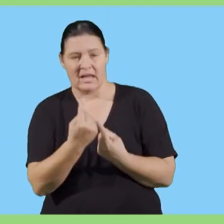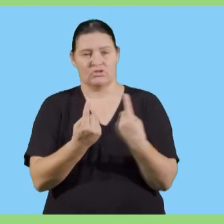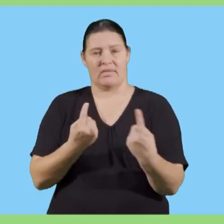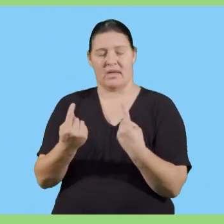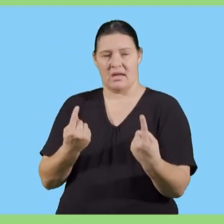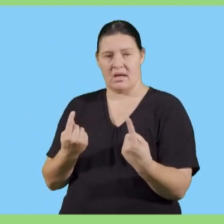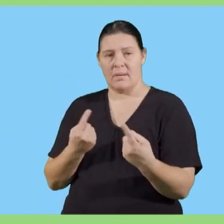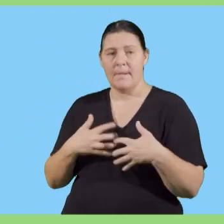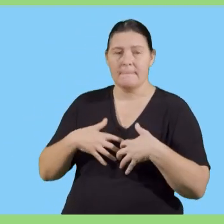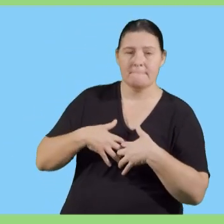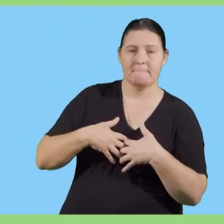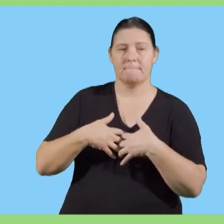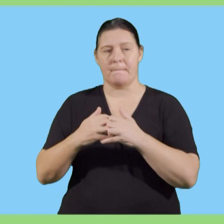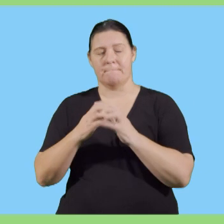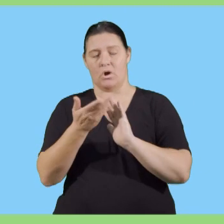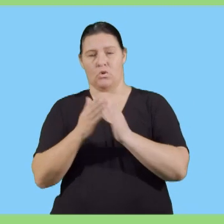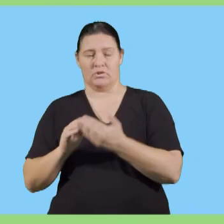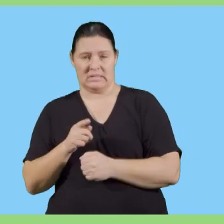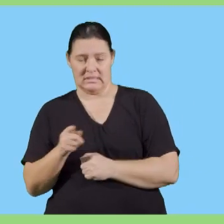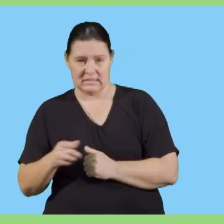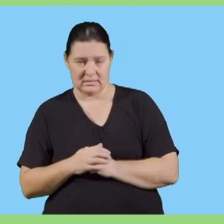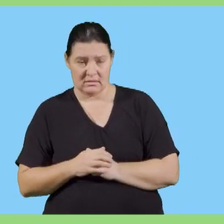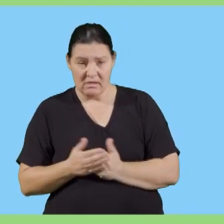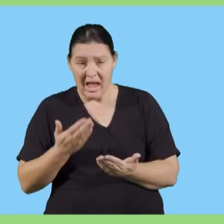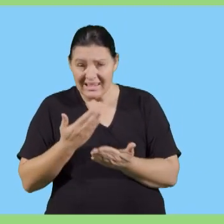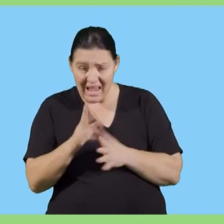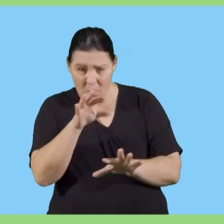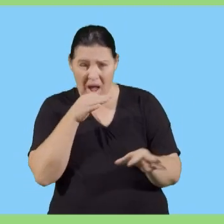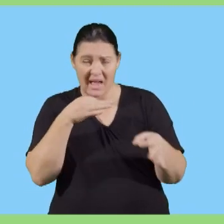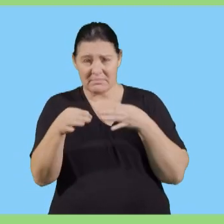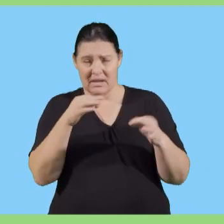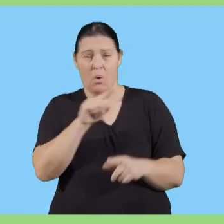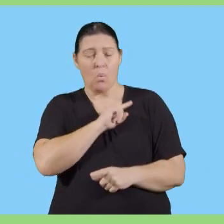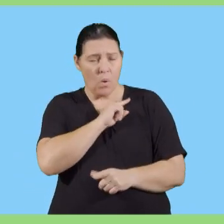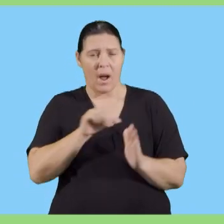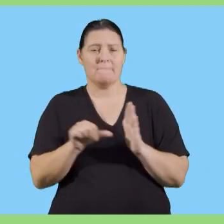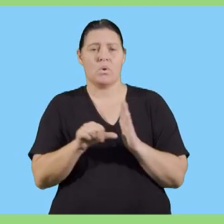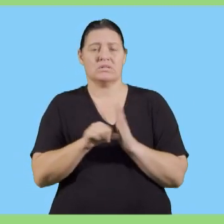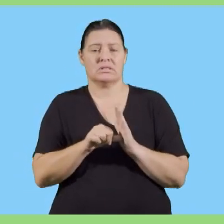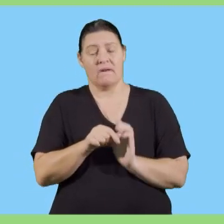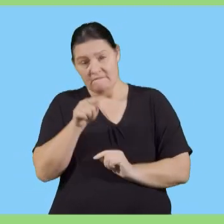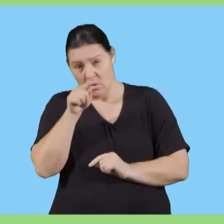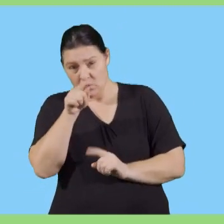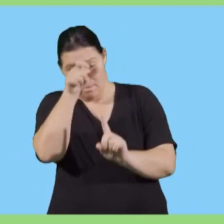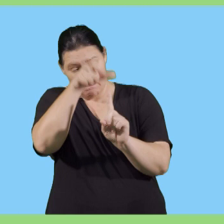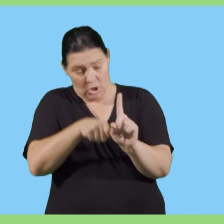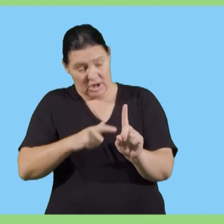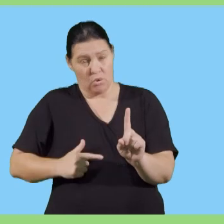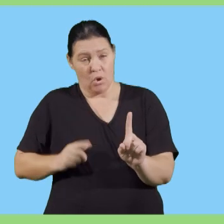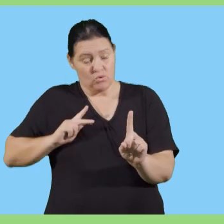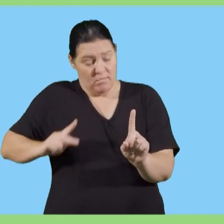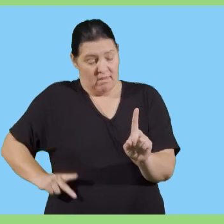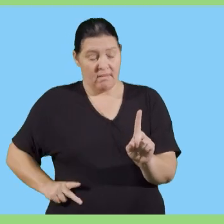other to form a community. Can you explain why it is important for you as a human